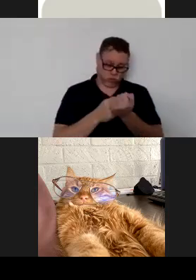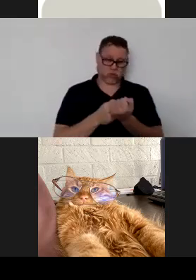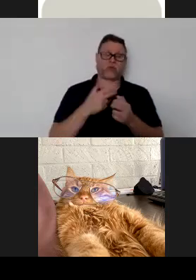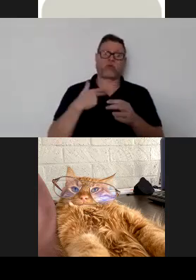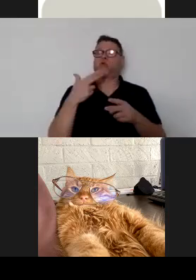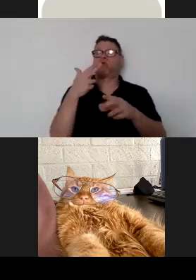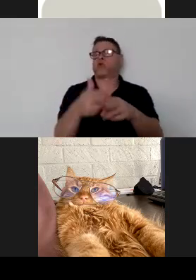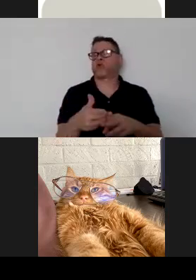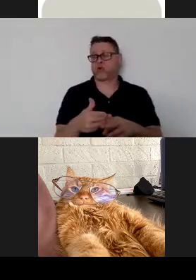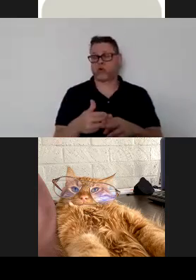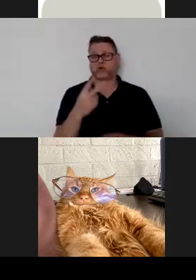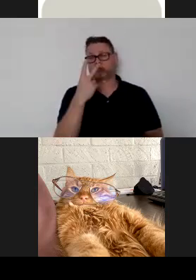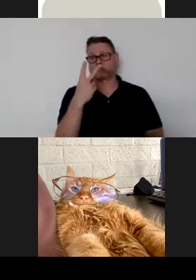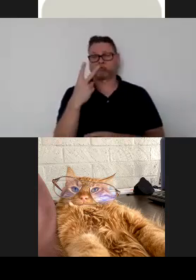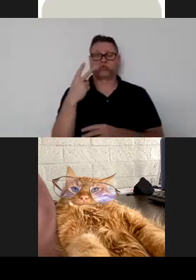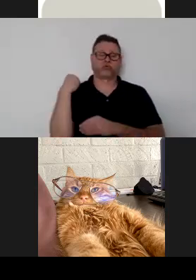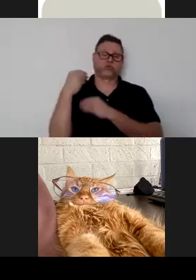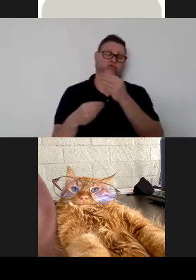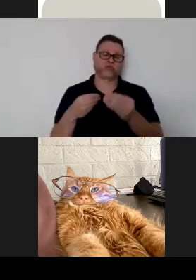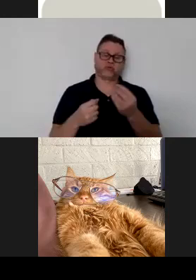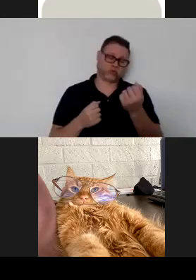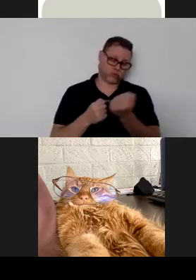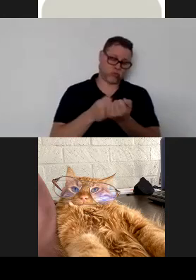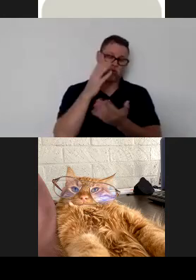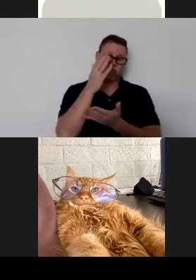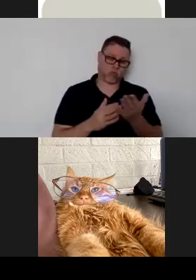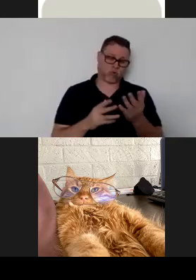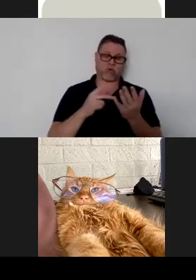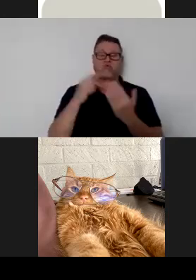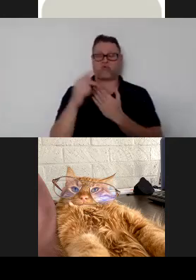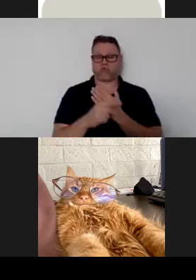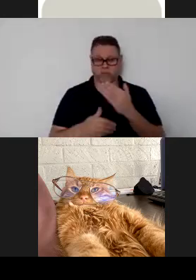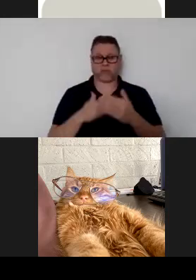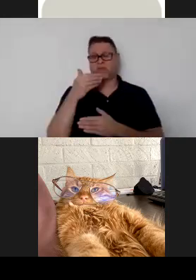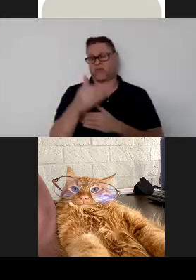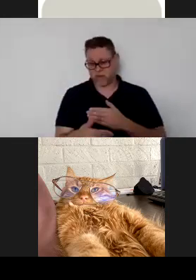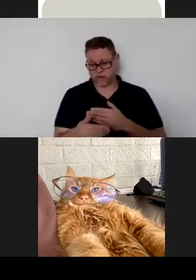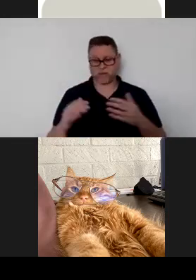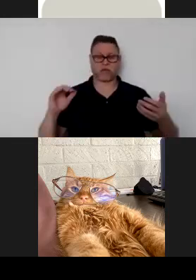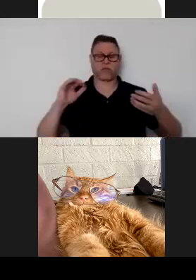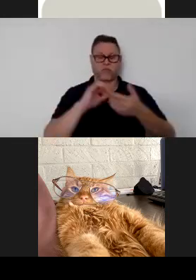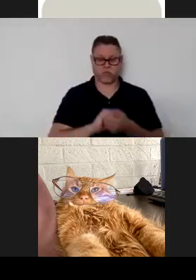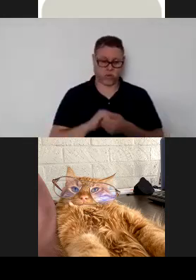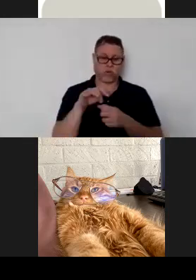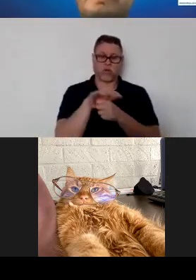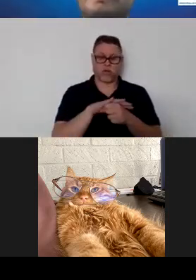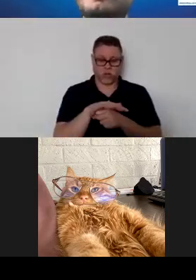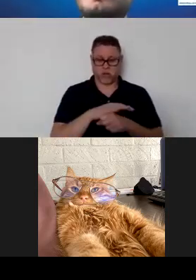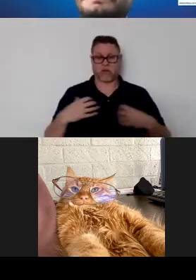call two generational support, was part of the program. And then they partnered with a local